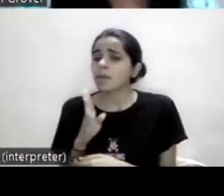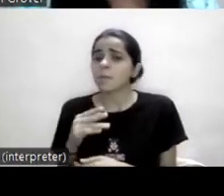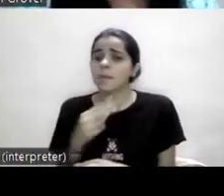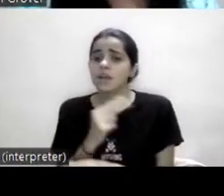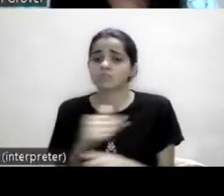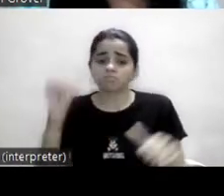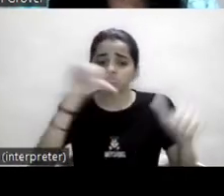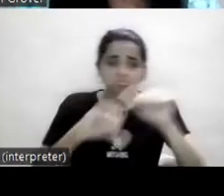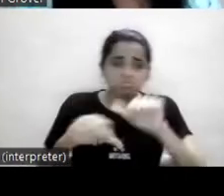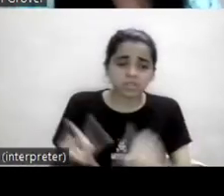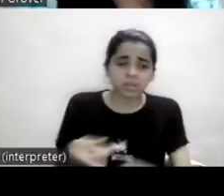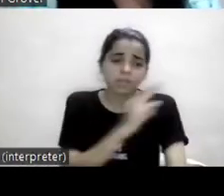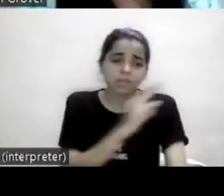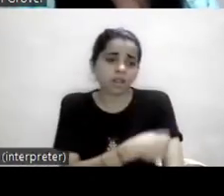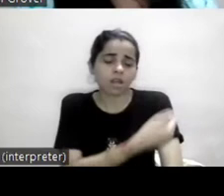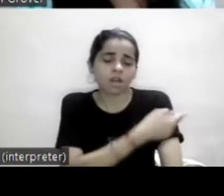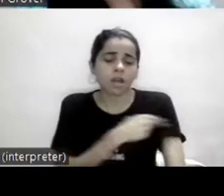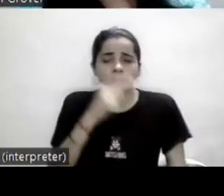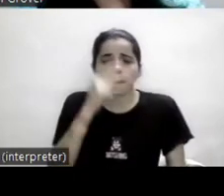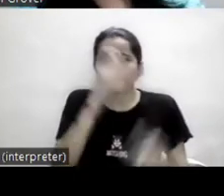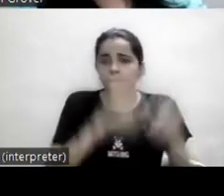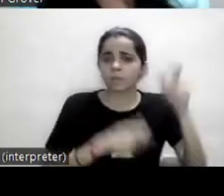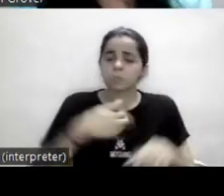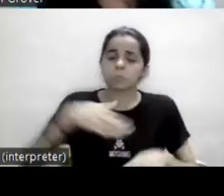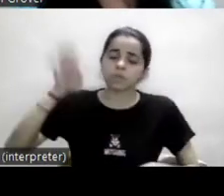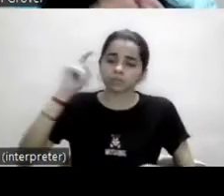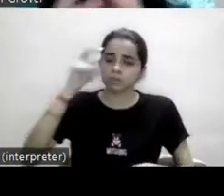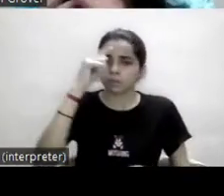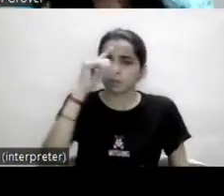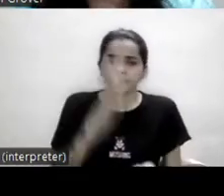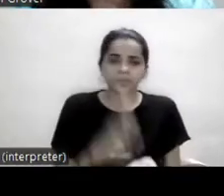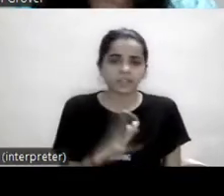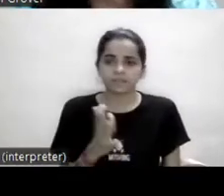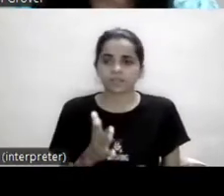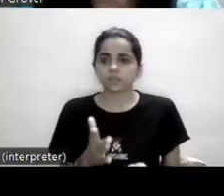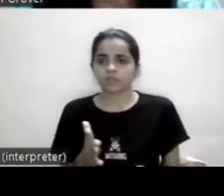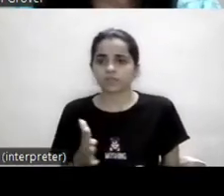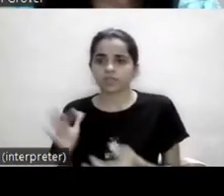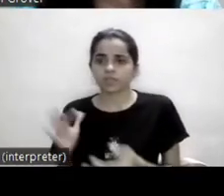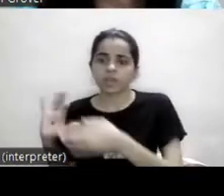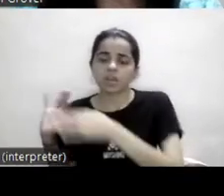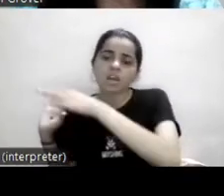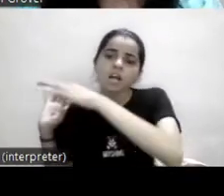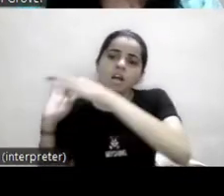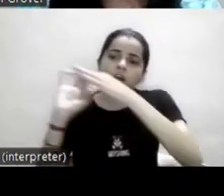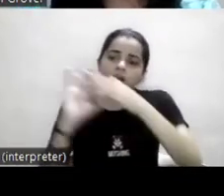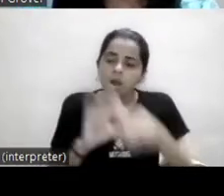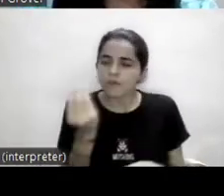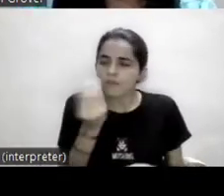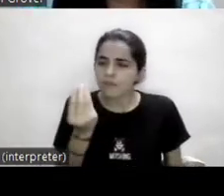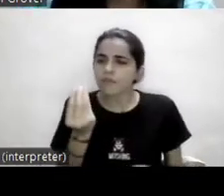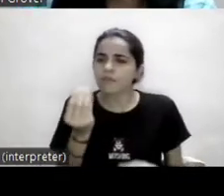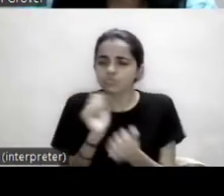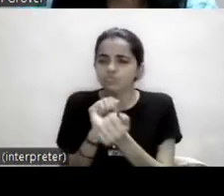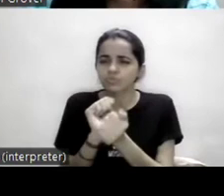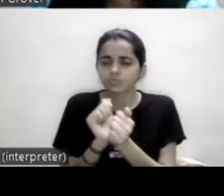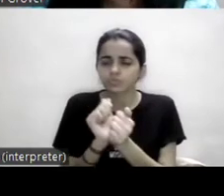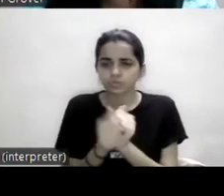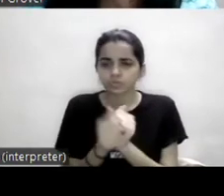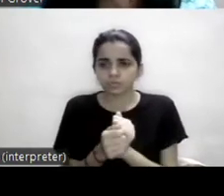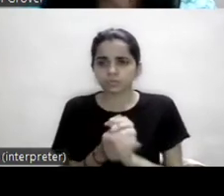coming of, the colonial history that India went through, there was this change of narrative, and there was this, you